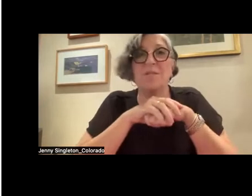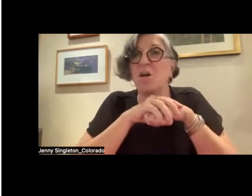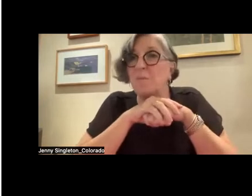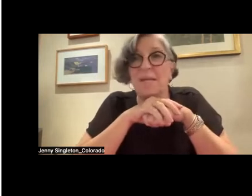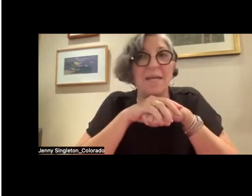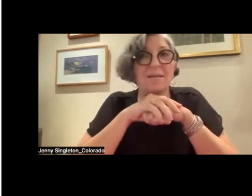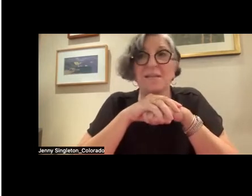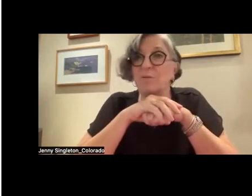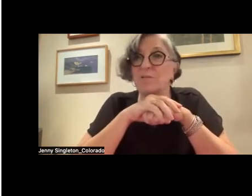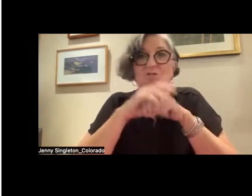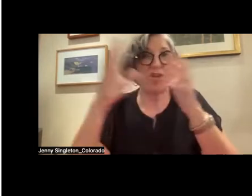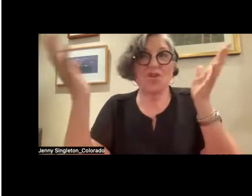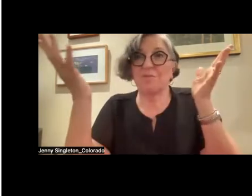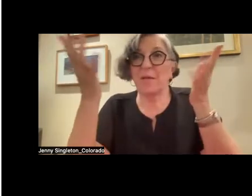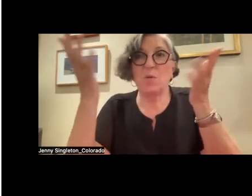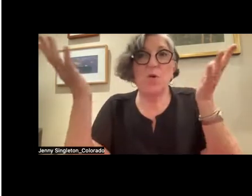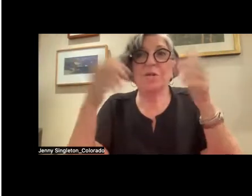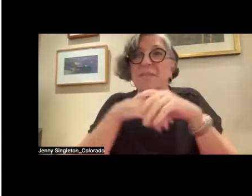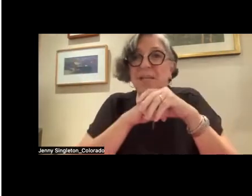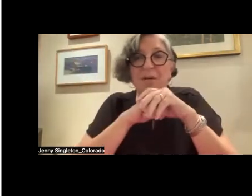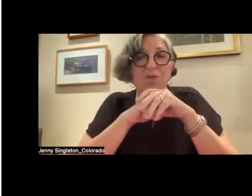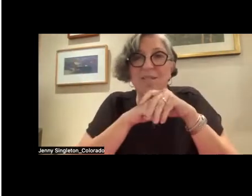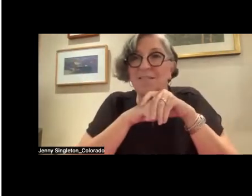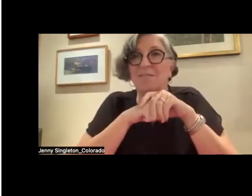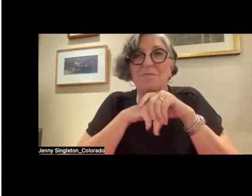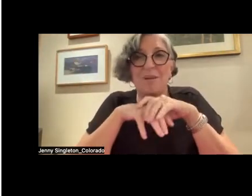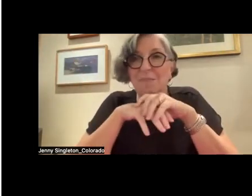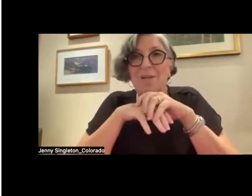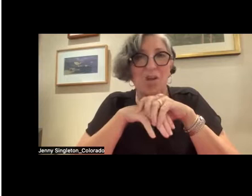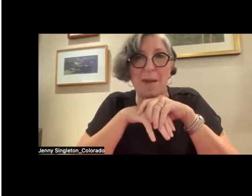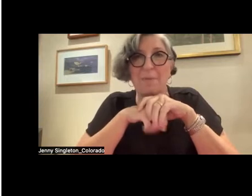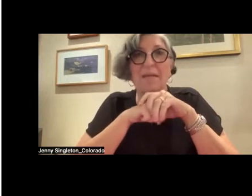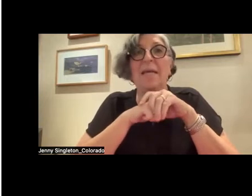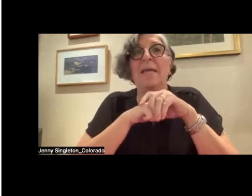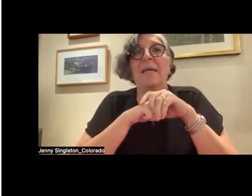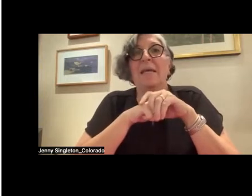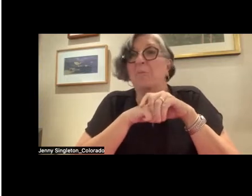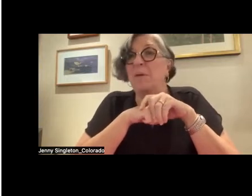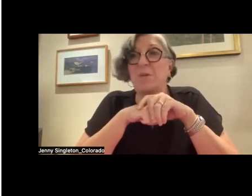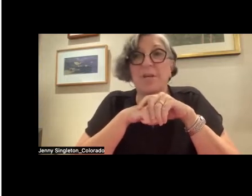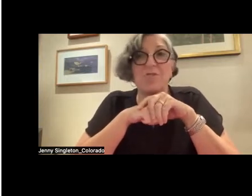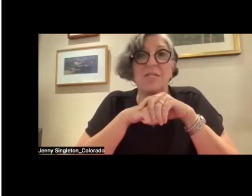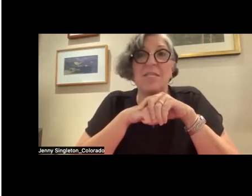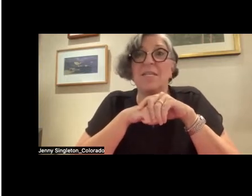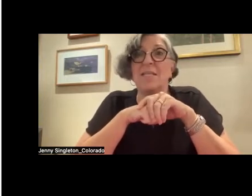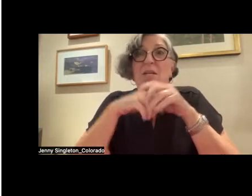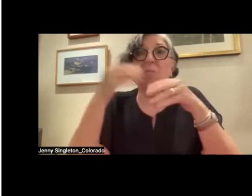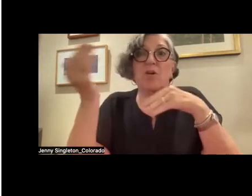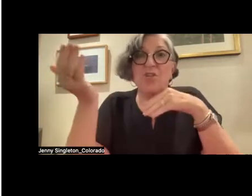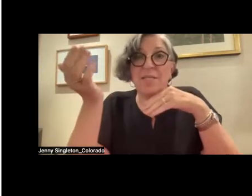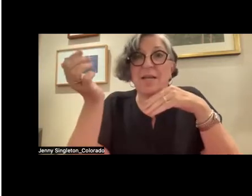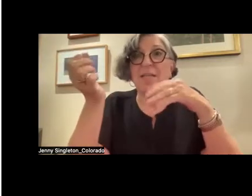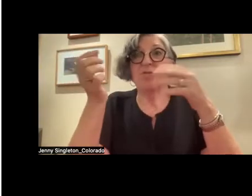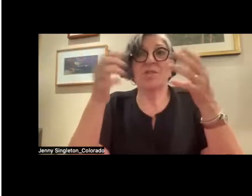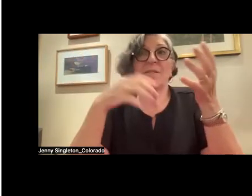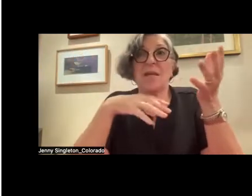work documenting the linguistic structure of many world sign languages. That's still very much happening. People are interested in these